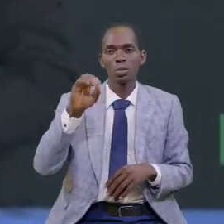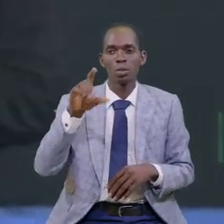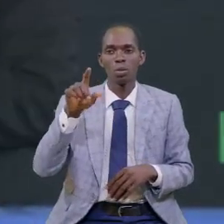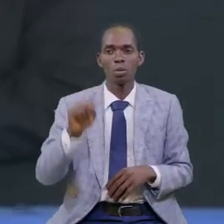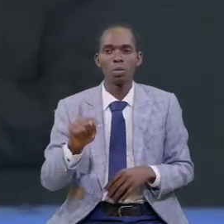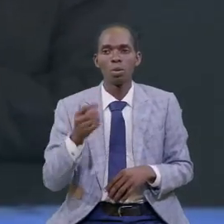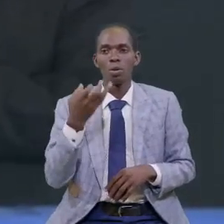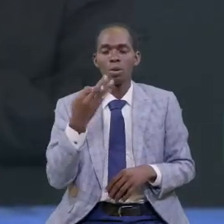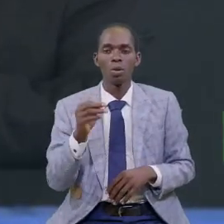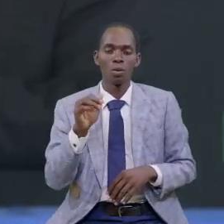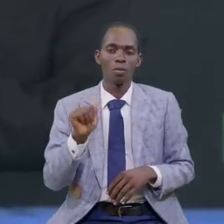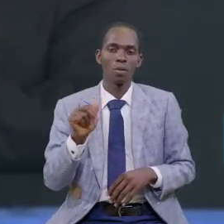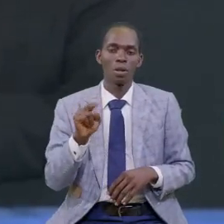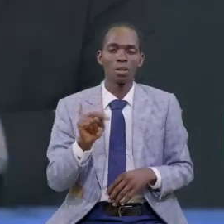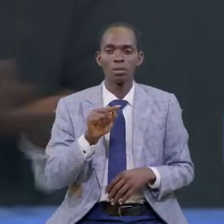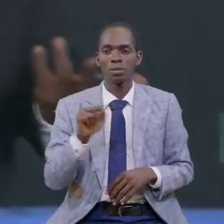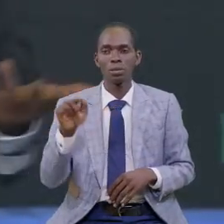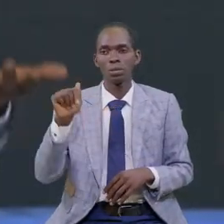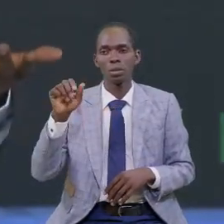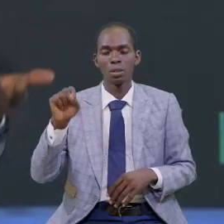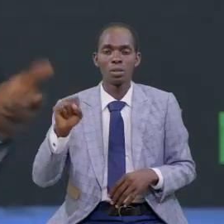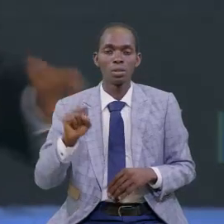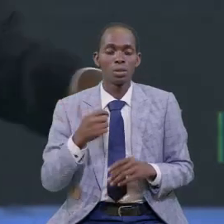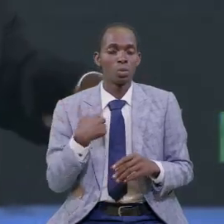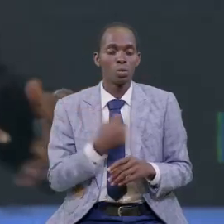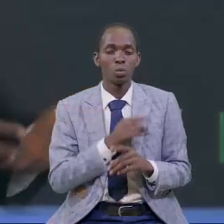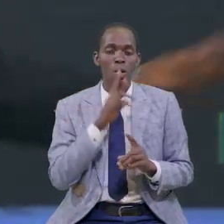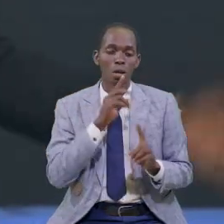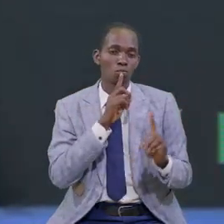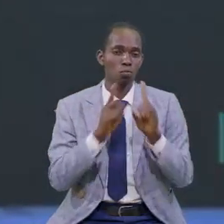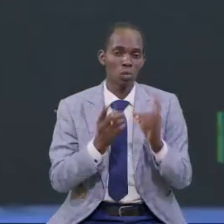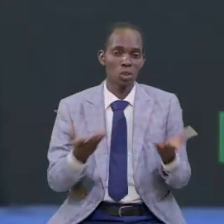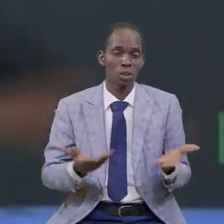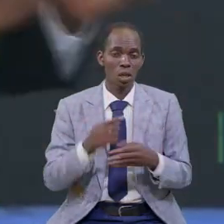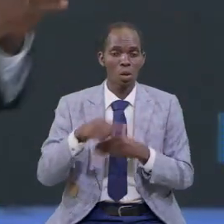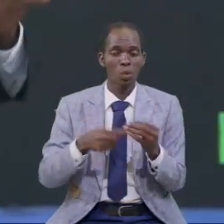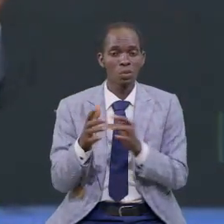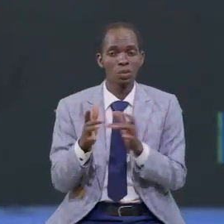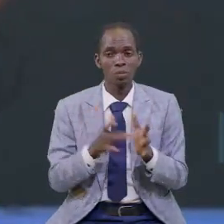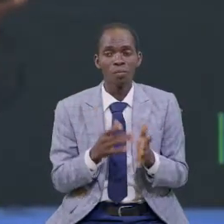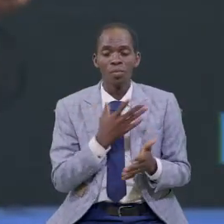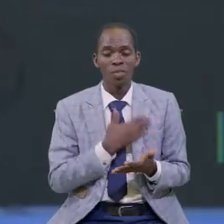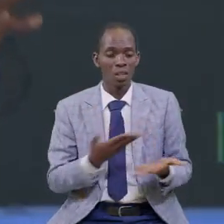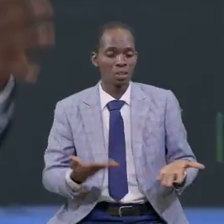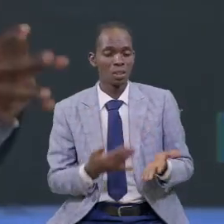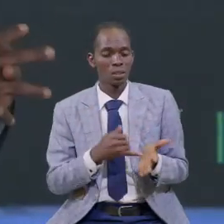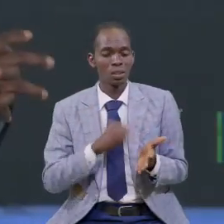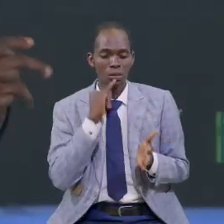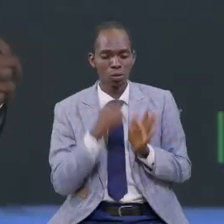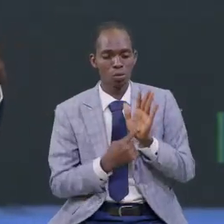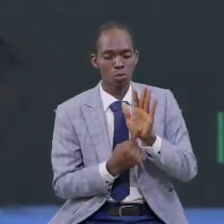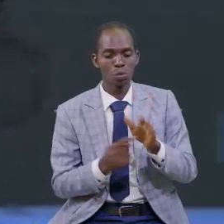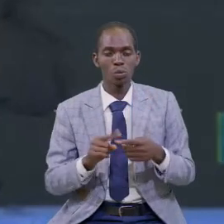of an ass. We're talking about Jesus, and here is revealed to us as the one